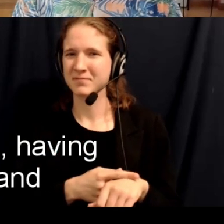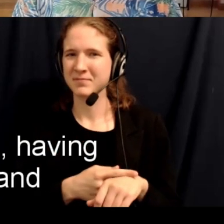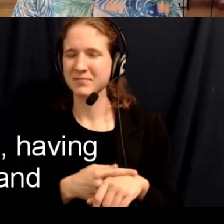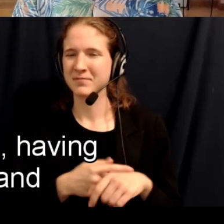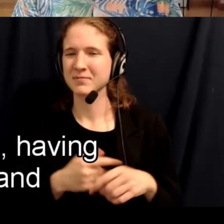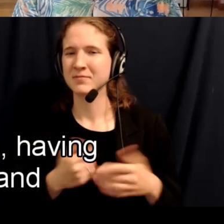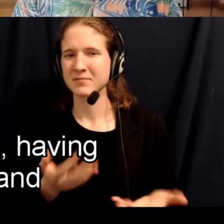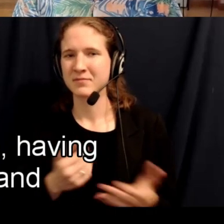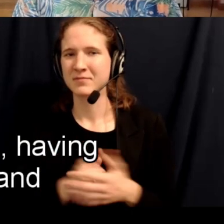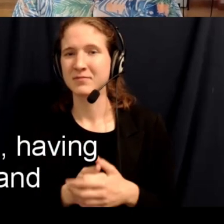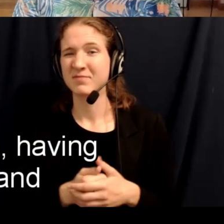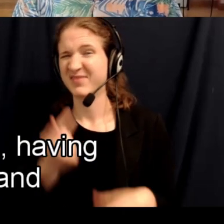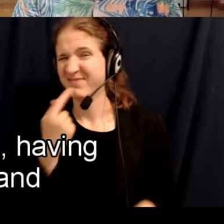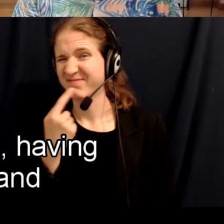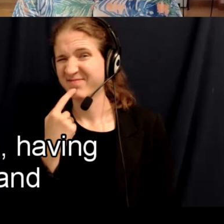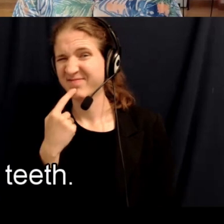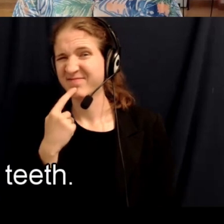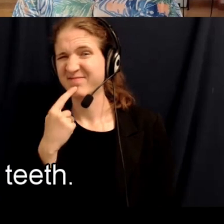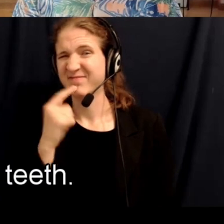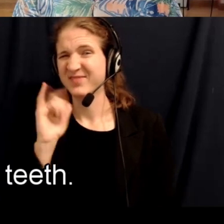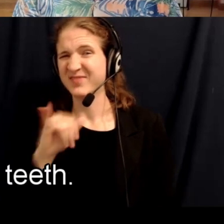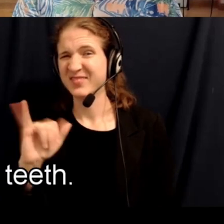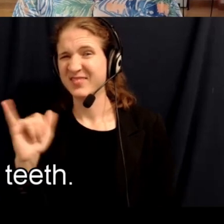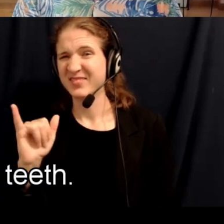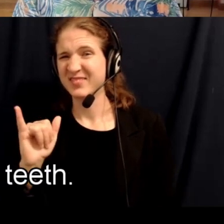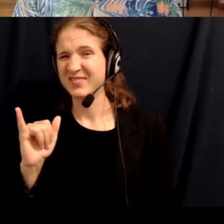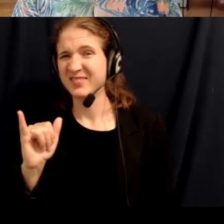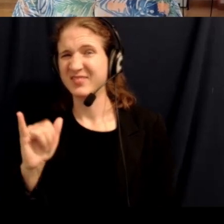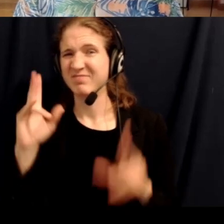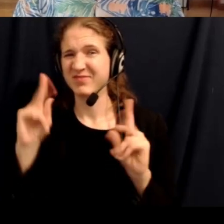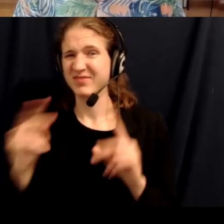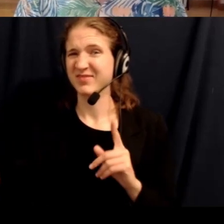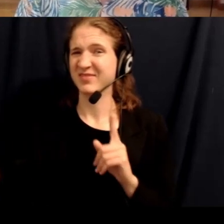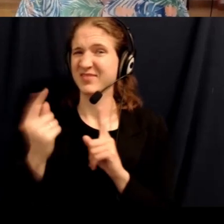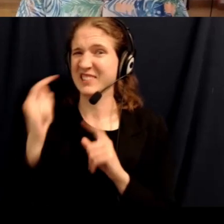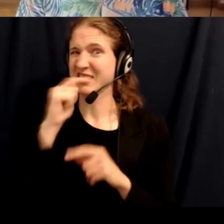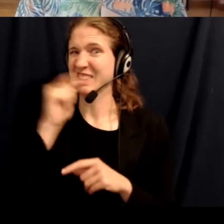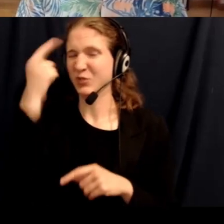like having somebody come and brush my teeth.